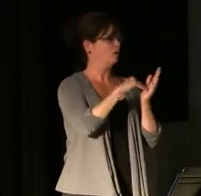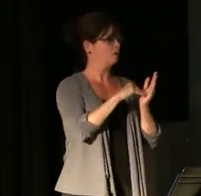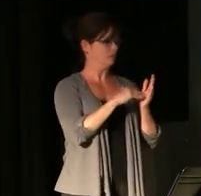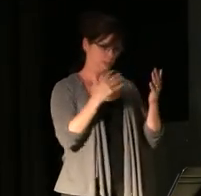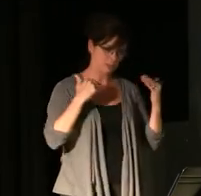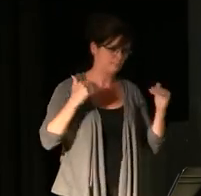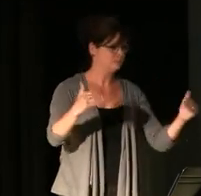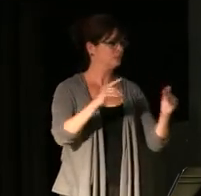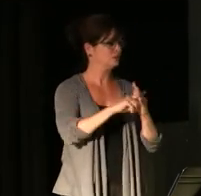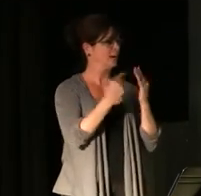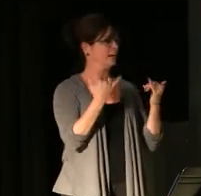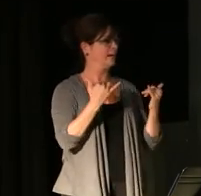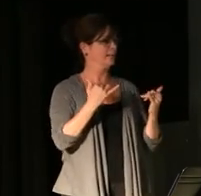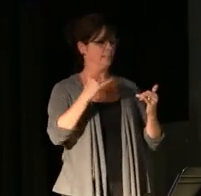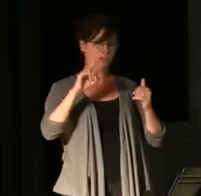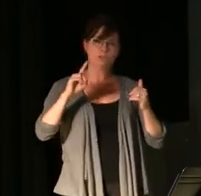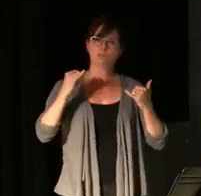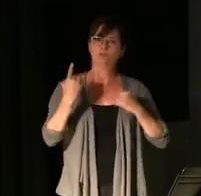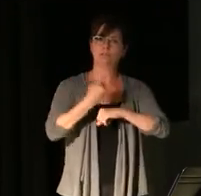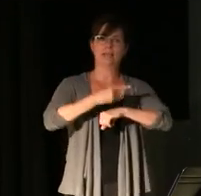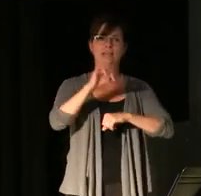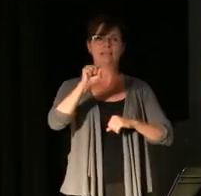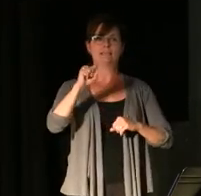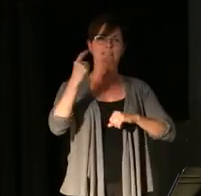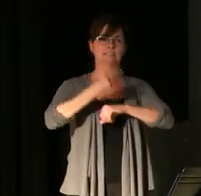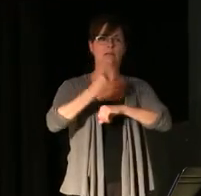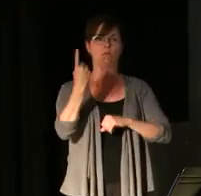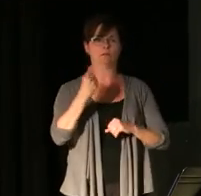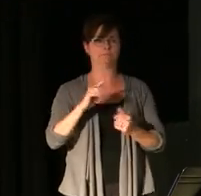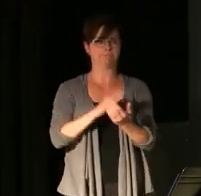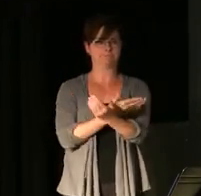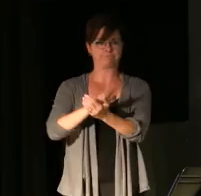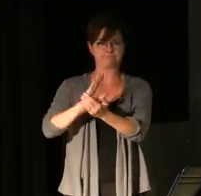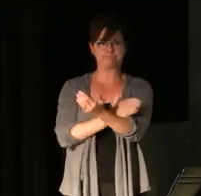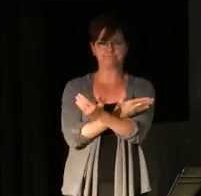now? Today is day one.